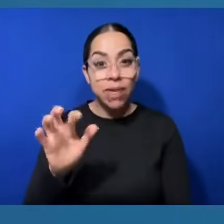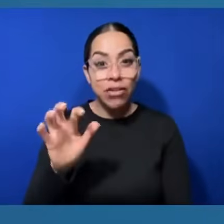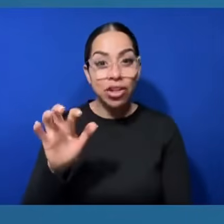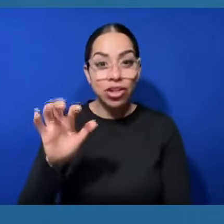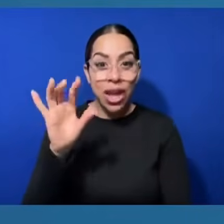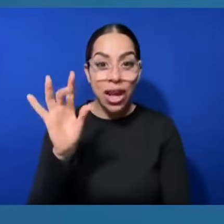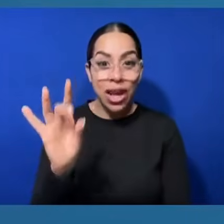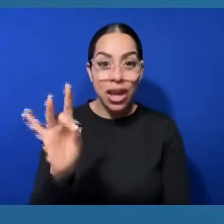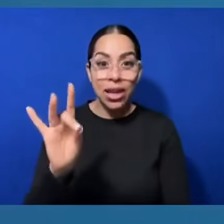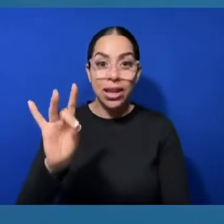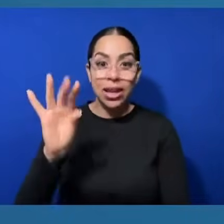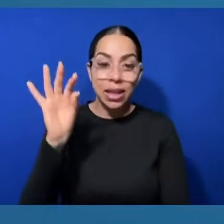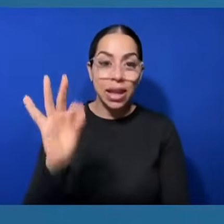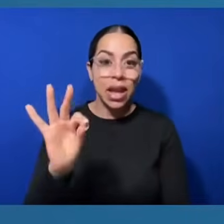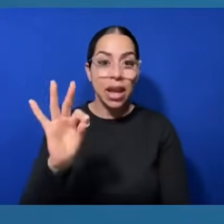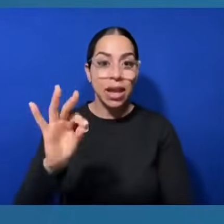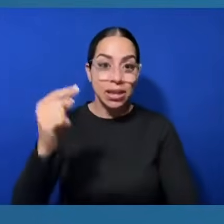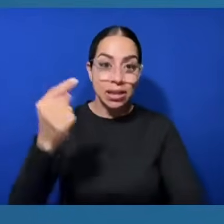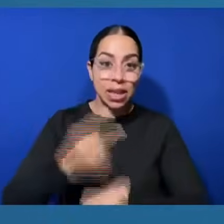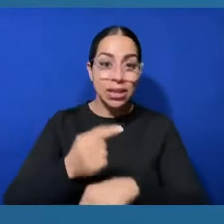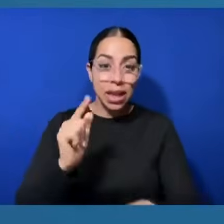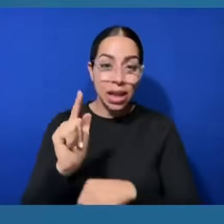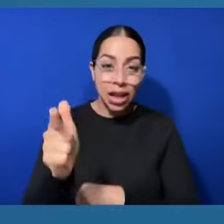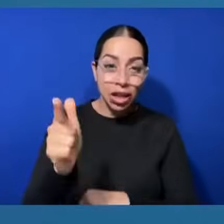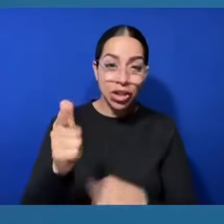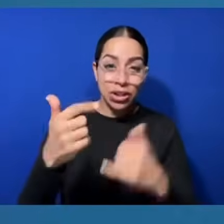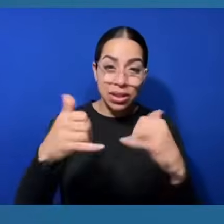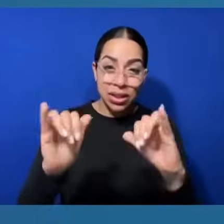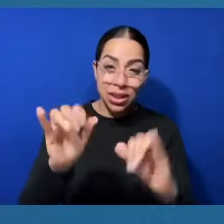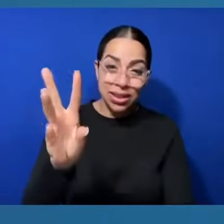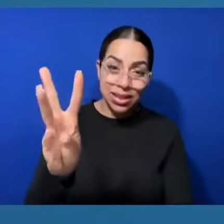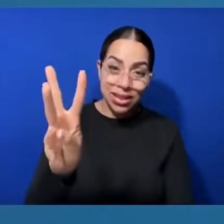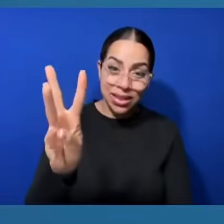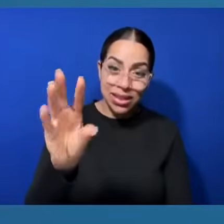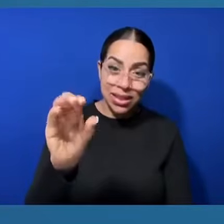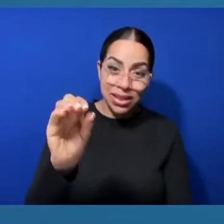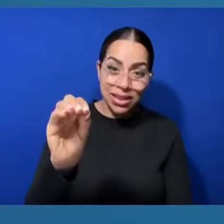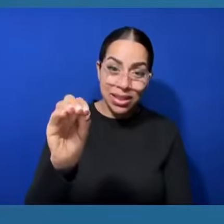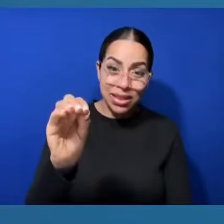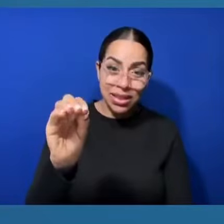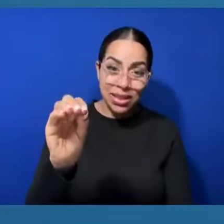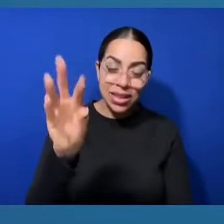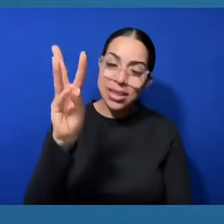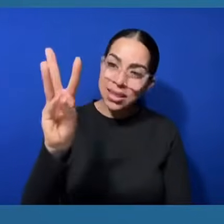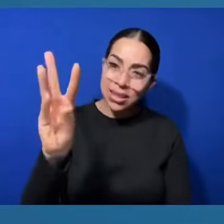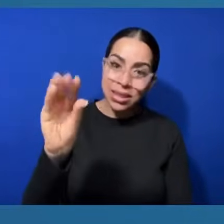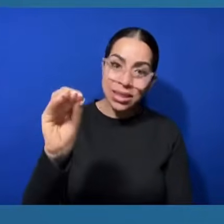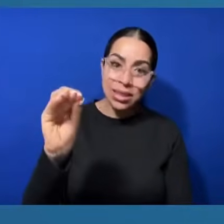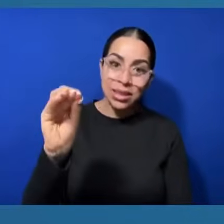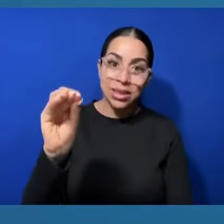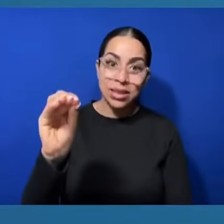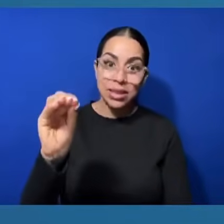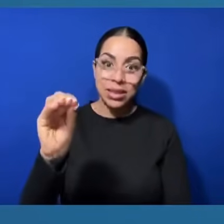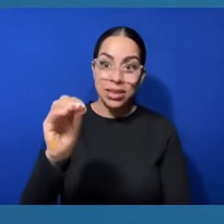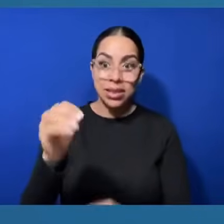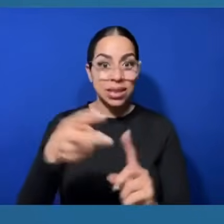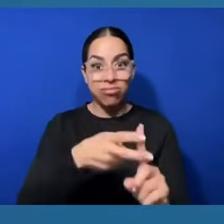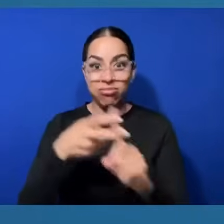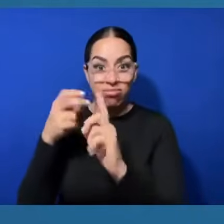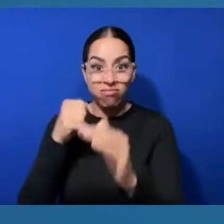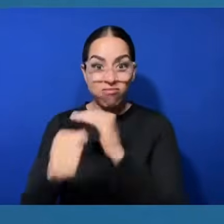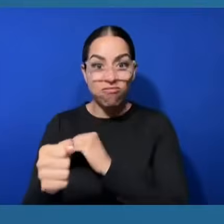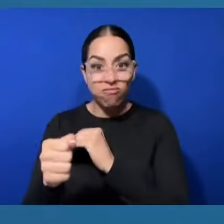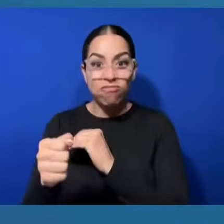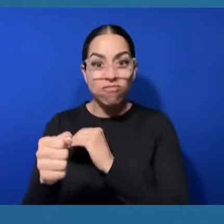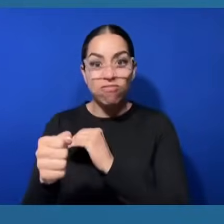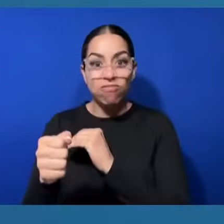589 days later there'd still be 60 hostages waiting to come home, some alive and some have not made it. My